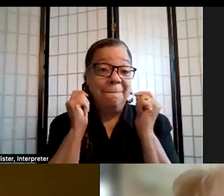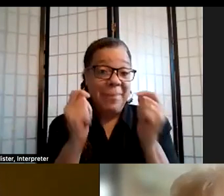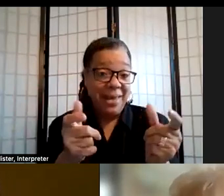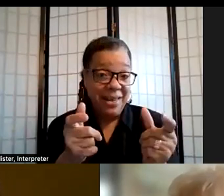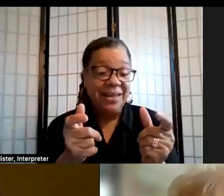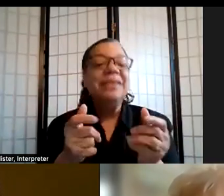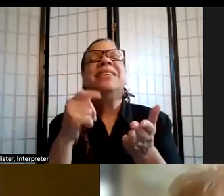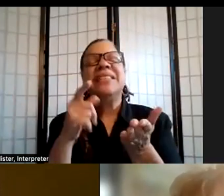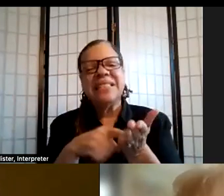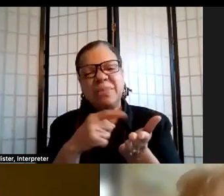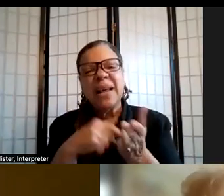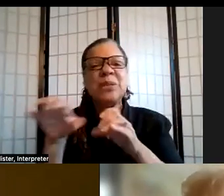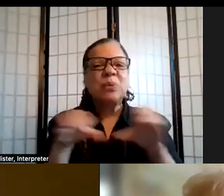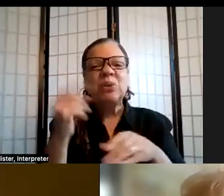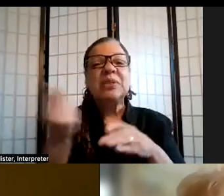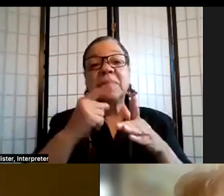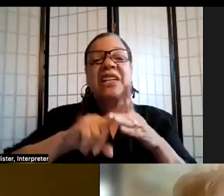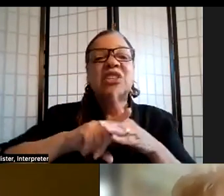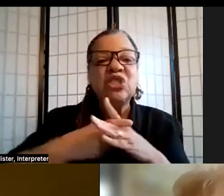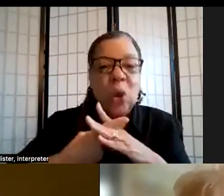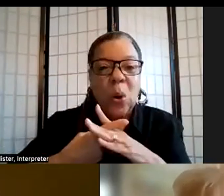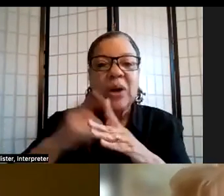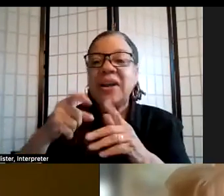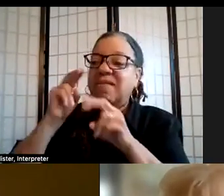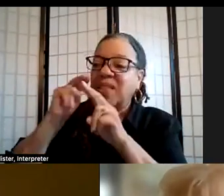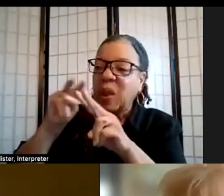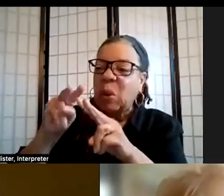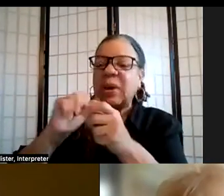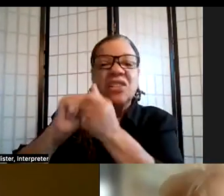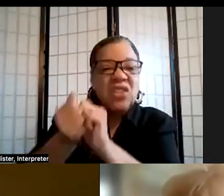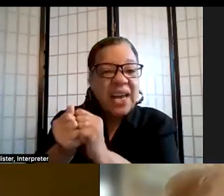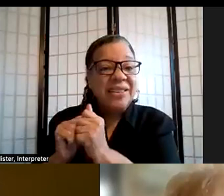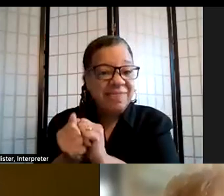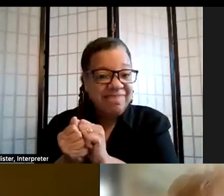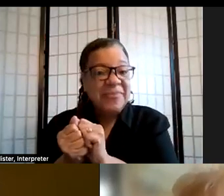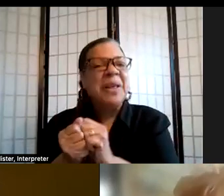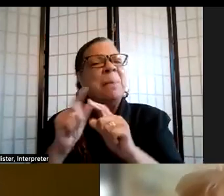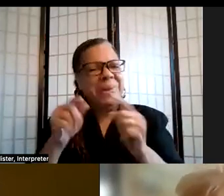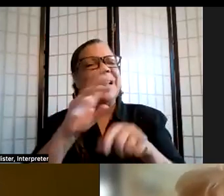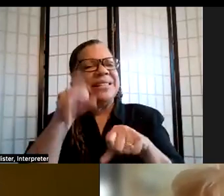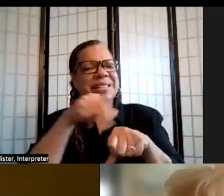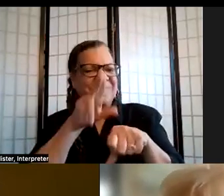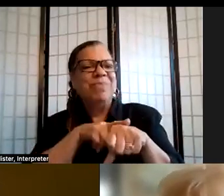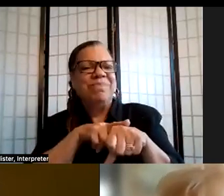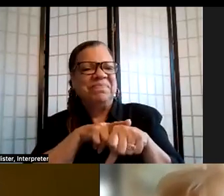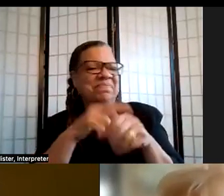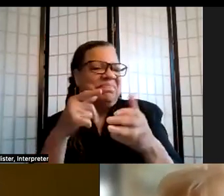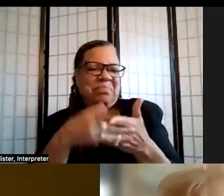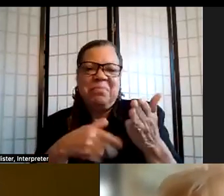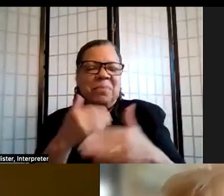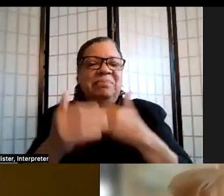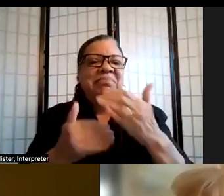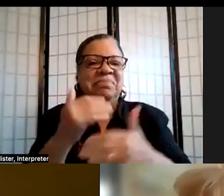we do something as a start and then have to look at it and go back and tweak it, but that's part of the process. And so I